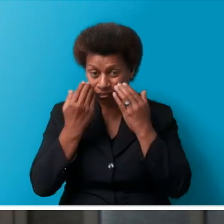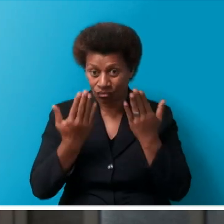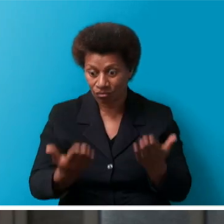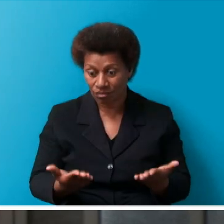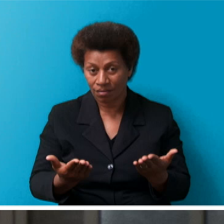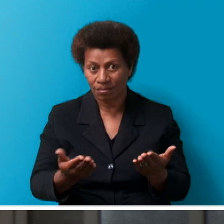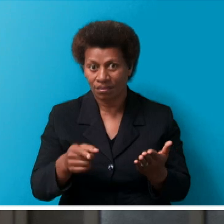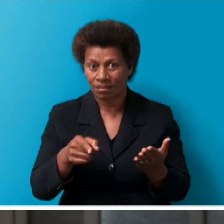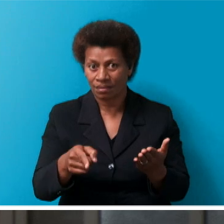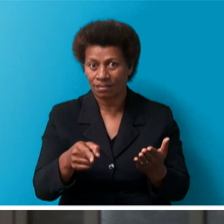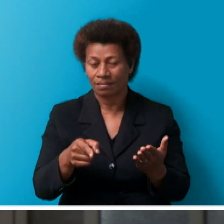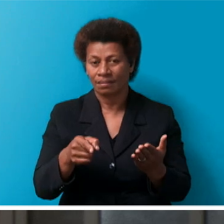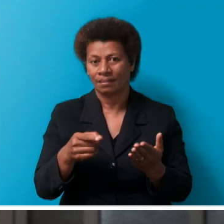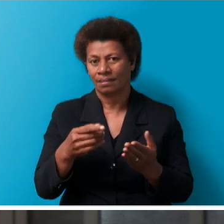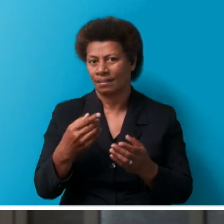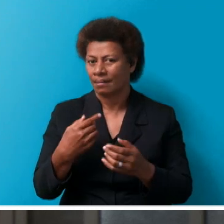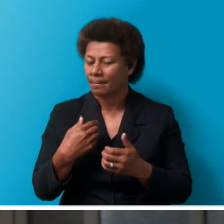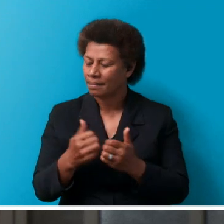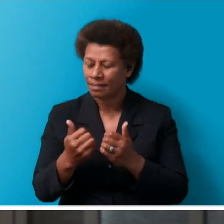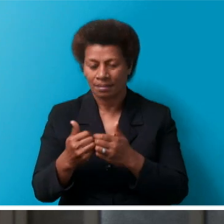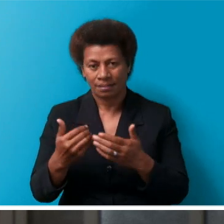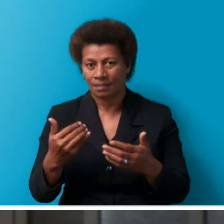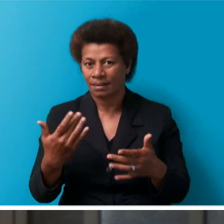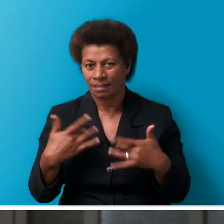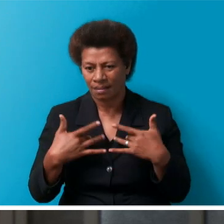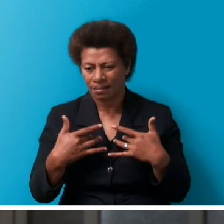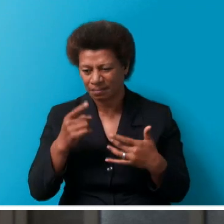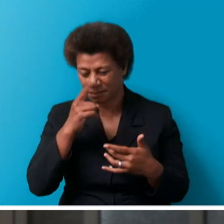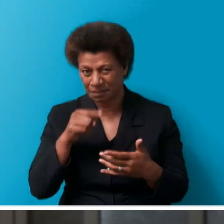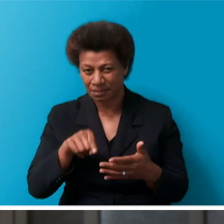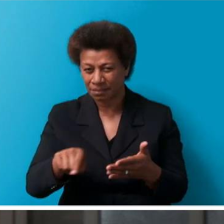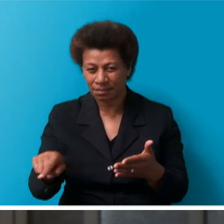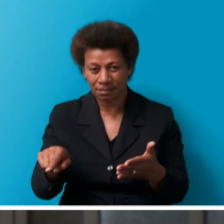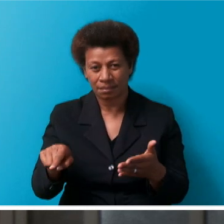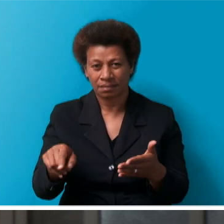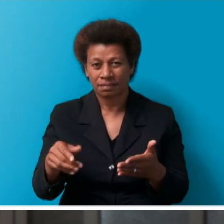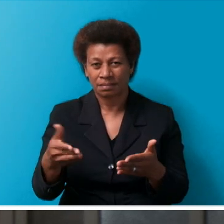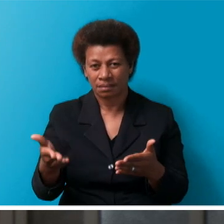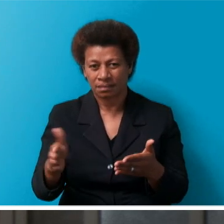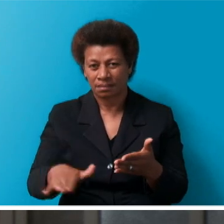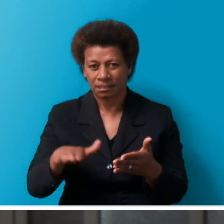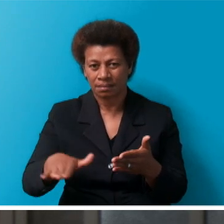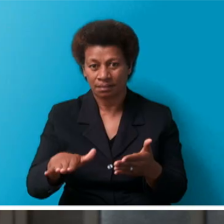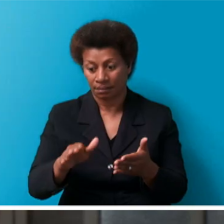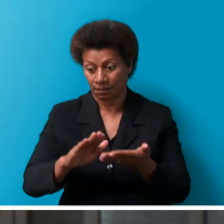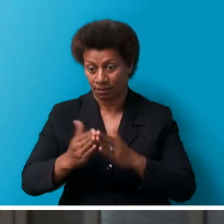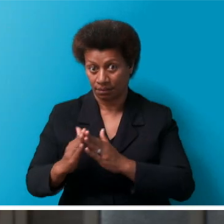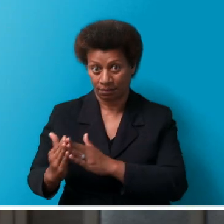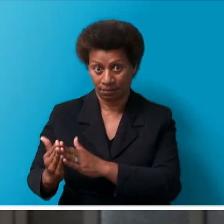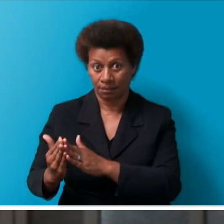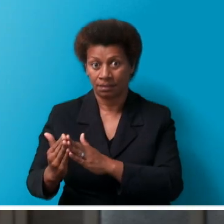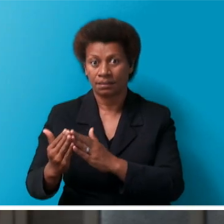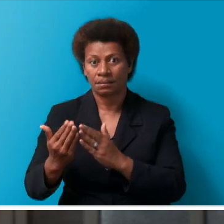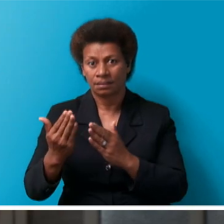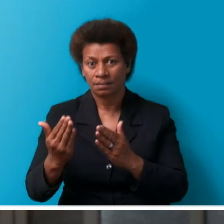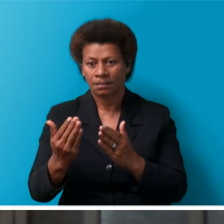significant socio-economic impact on the livelihoods of the intended beneficiaries. In addition, communities have also commended